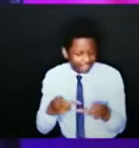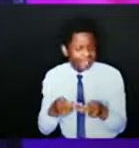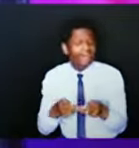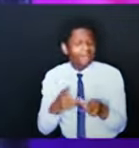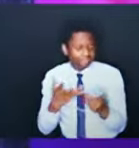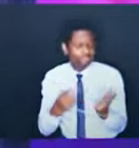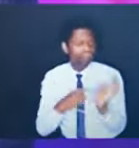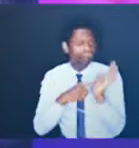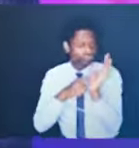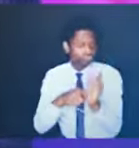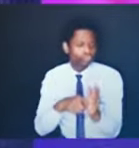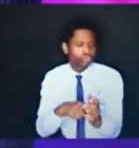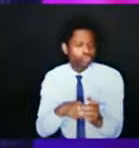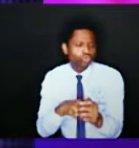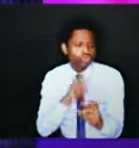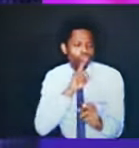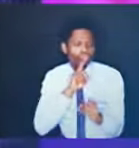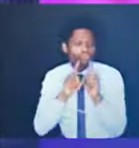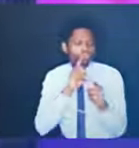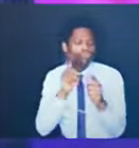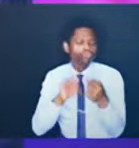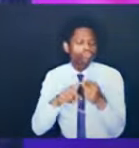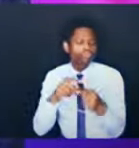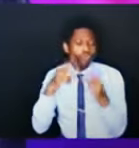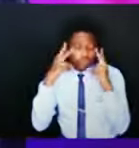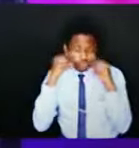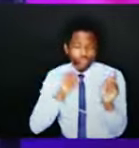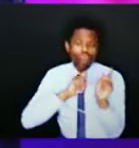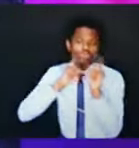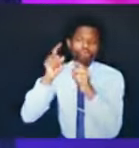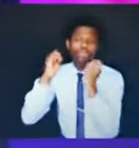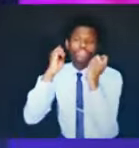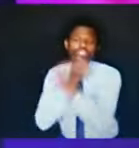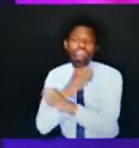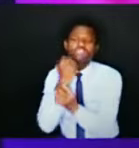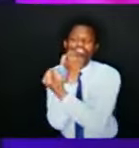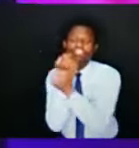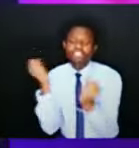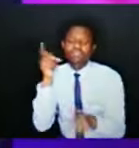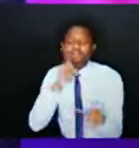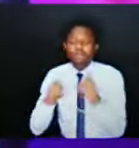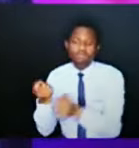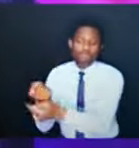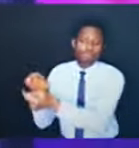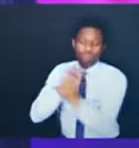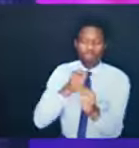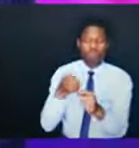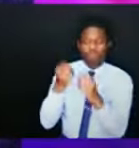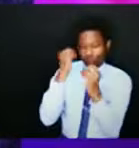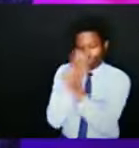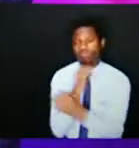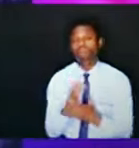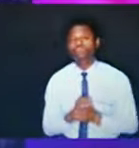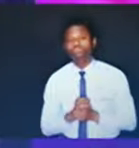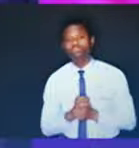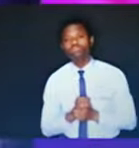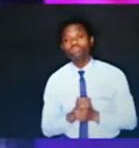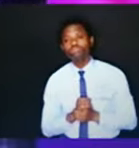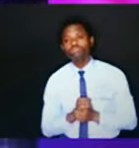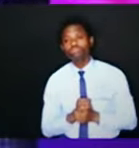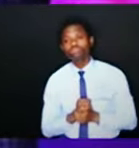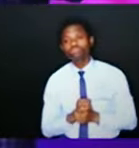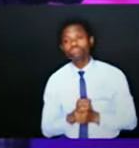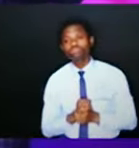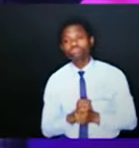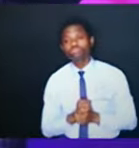ewa yenso, ono ara, enu wenyankopo na mobofo a, oyi ne ho akire no no, wo ewura no mu no so. Na suma no se,